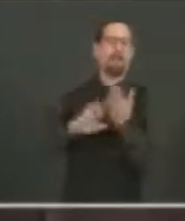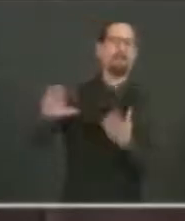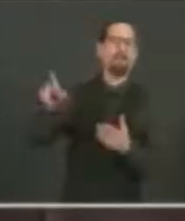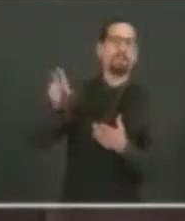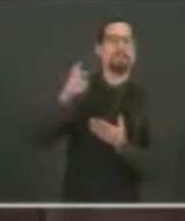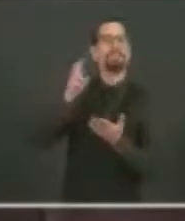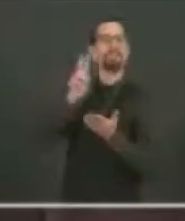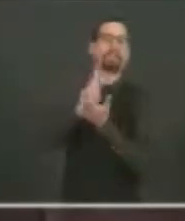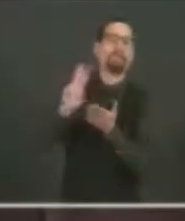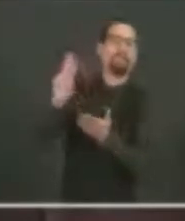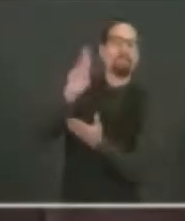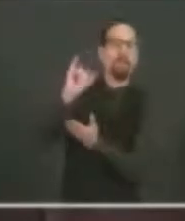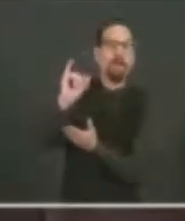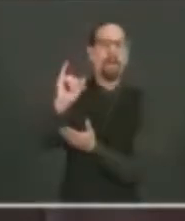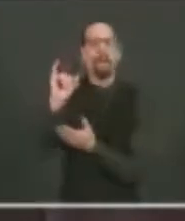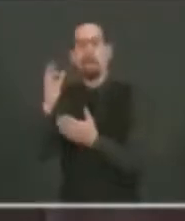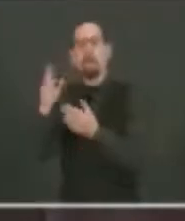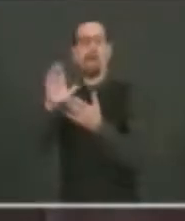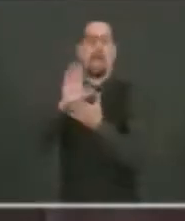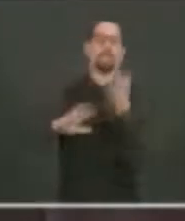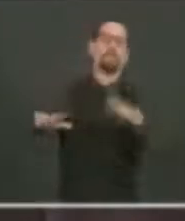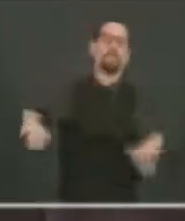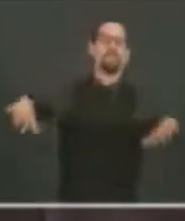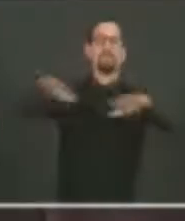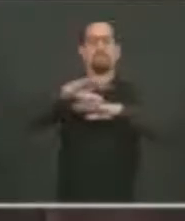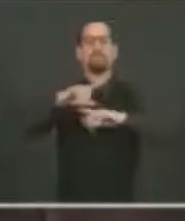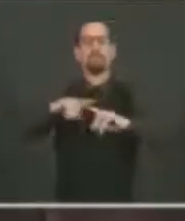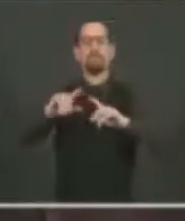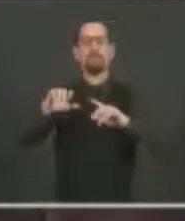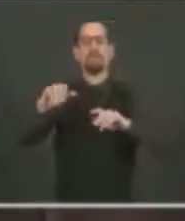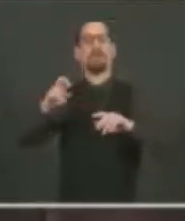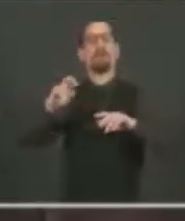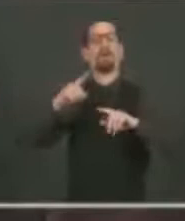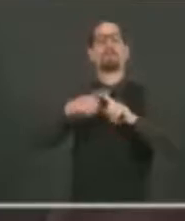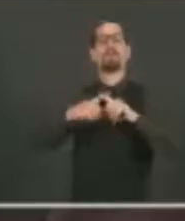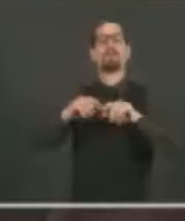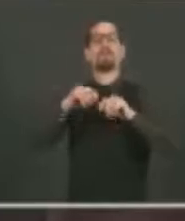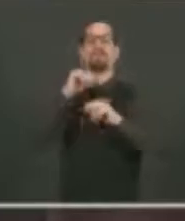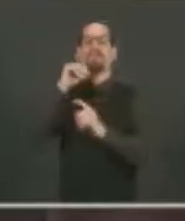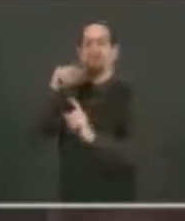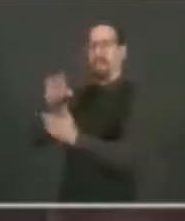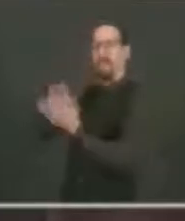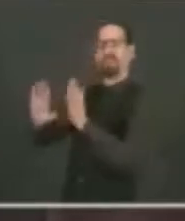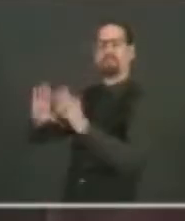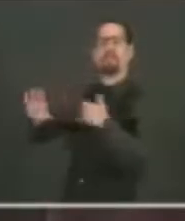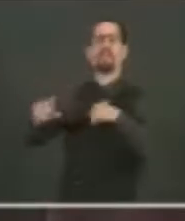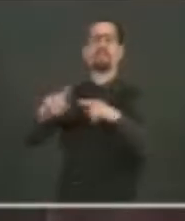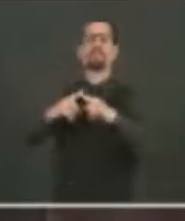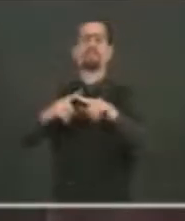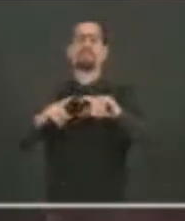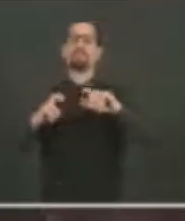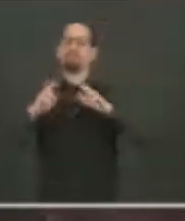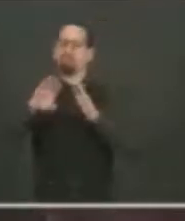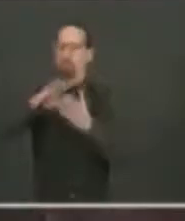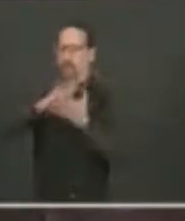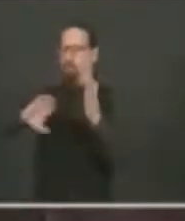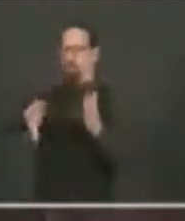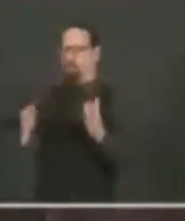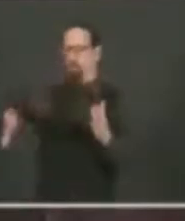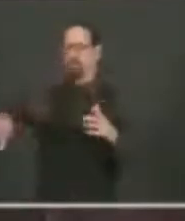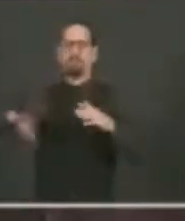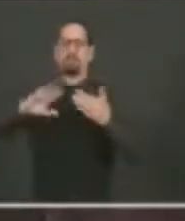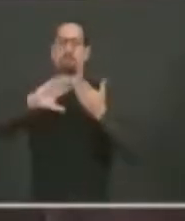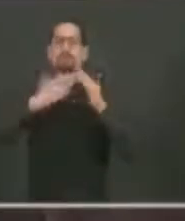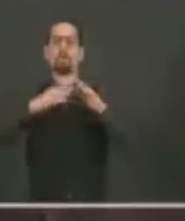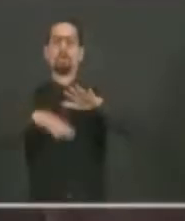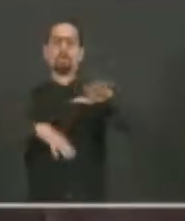had continued to remain in a plateau and a strong low level. So our focus right now is getting our handle